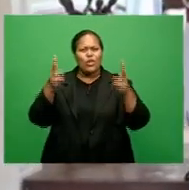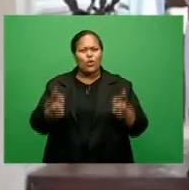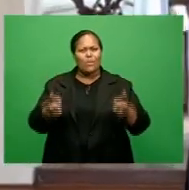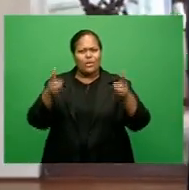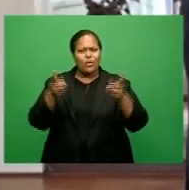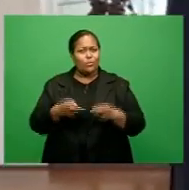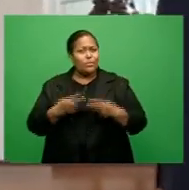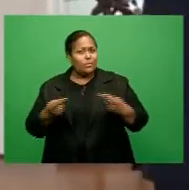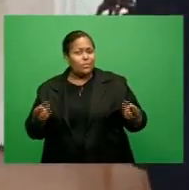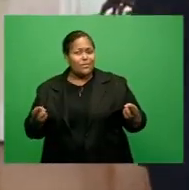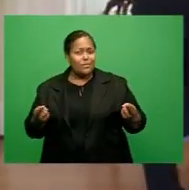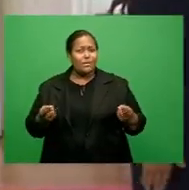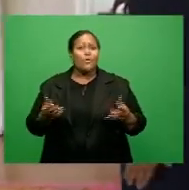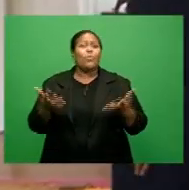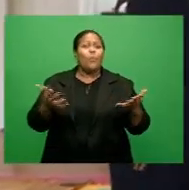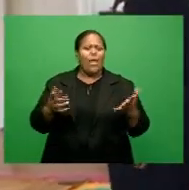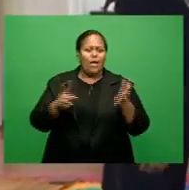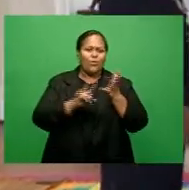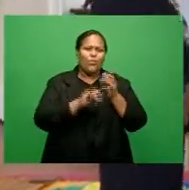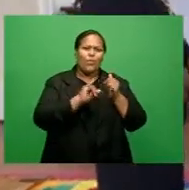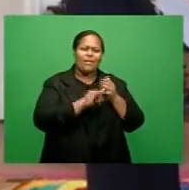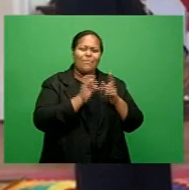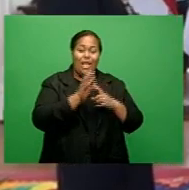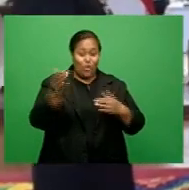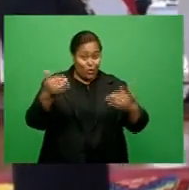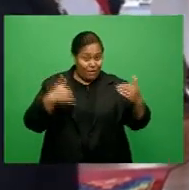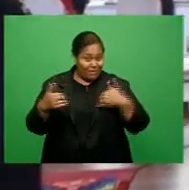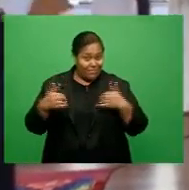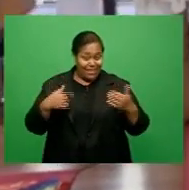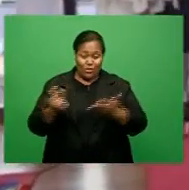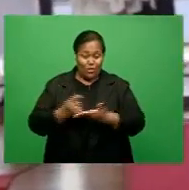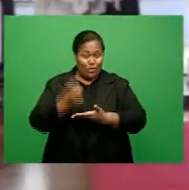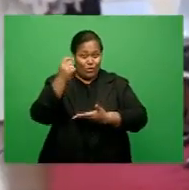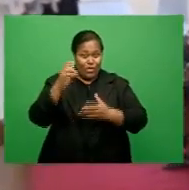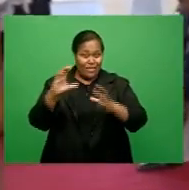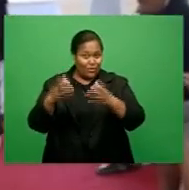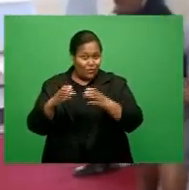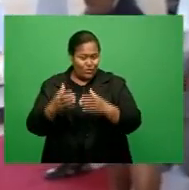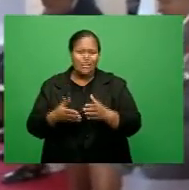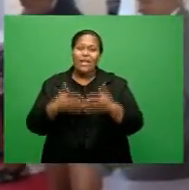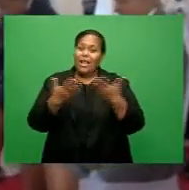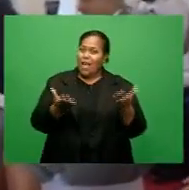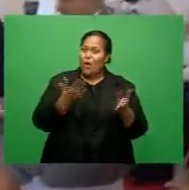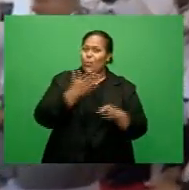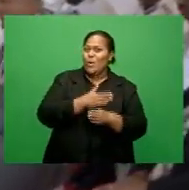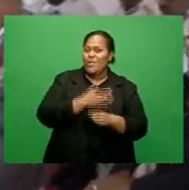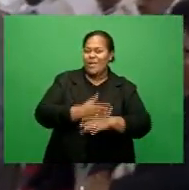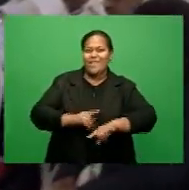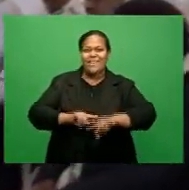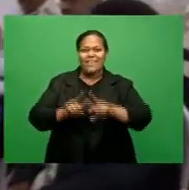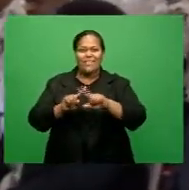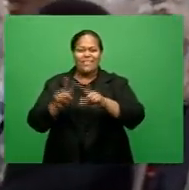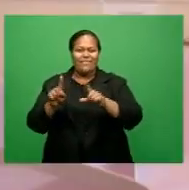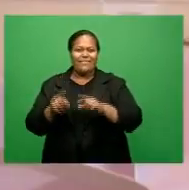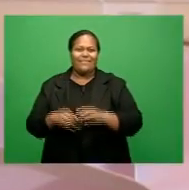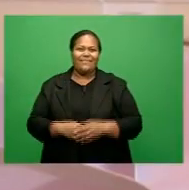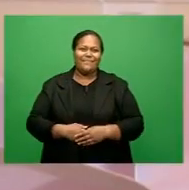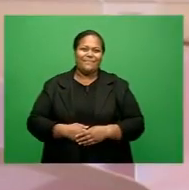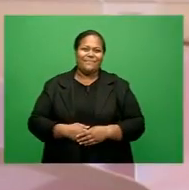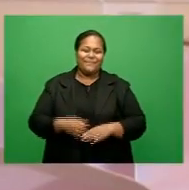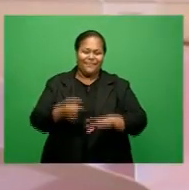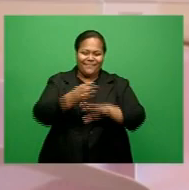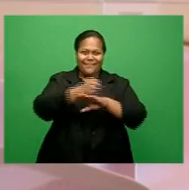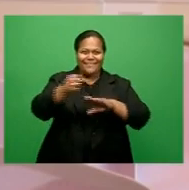the universities, in the tertiary institutions, who are now serving, in various